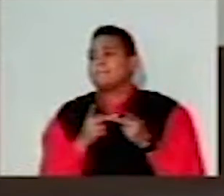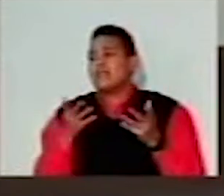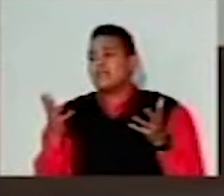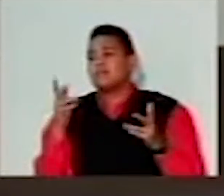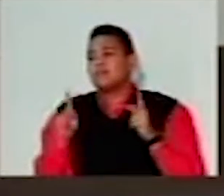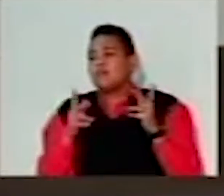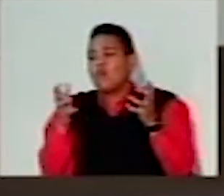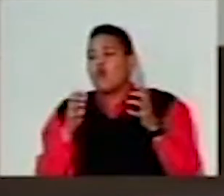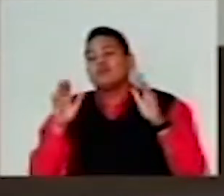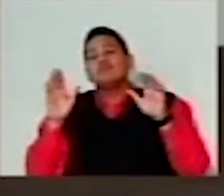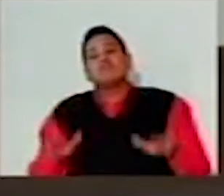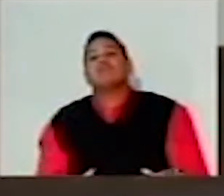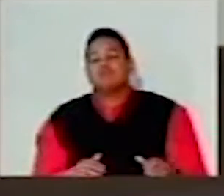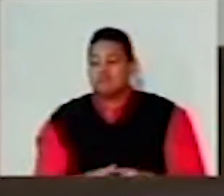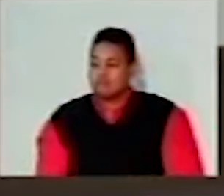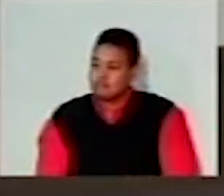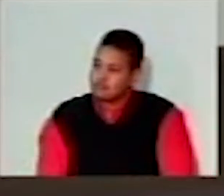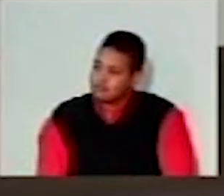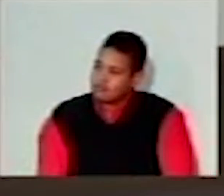to be.